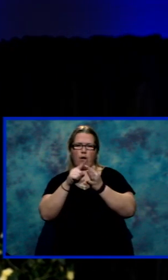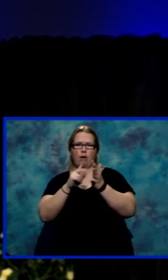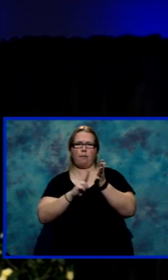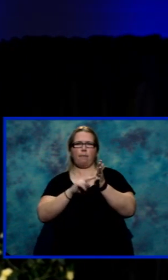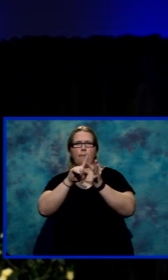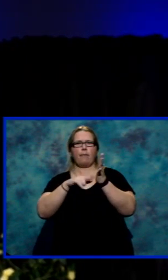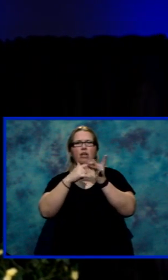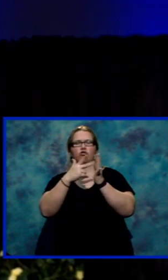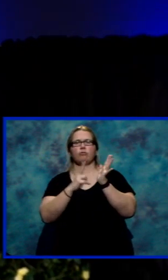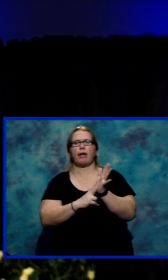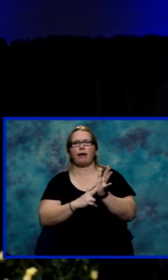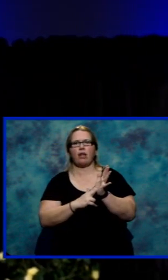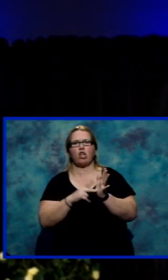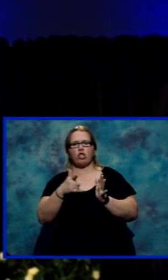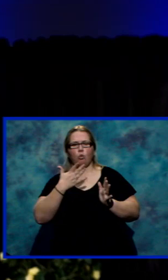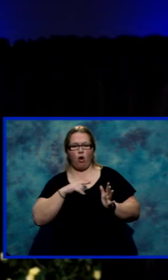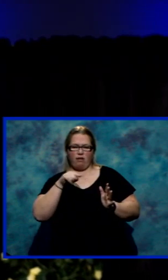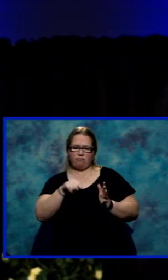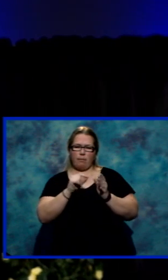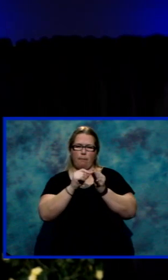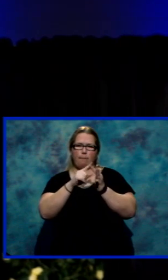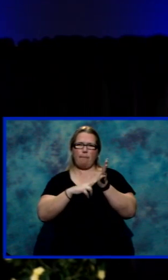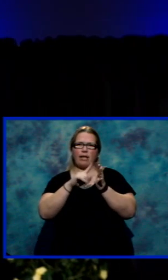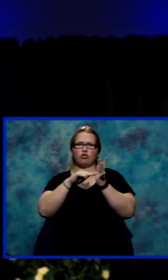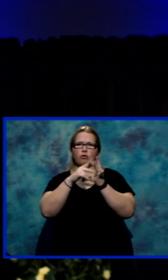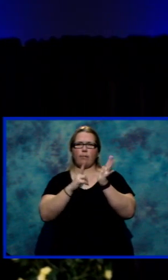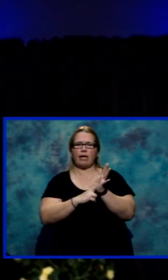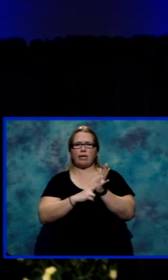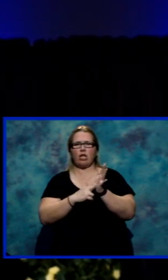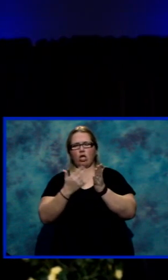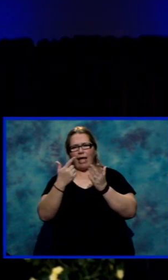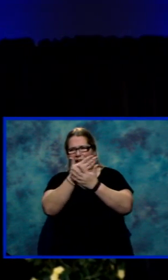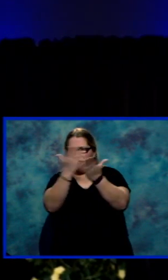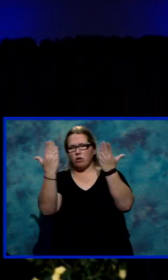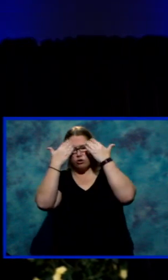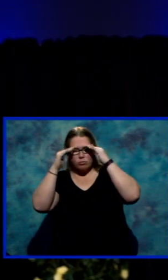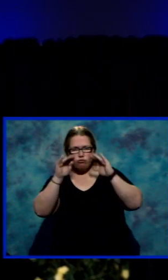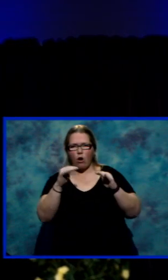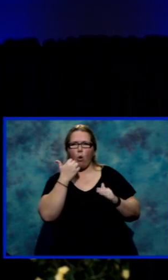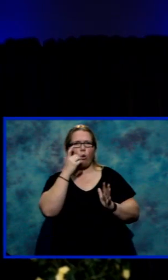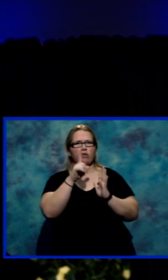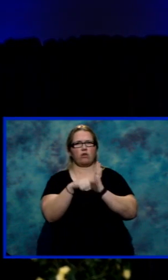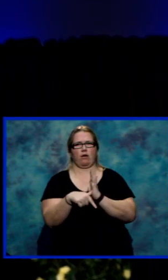she wanted Benjamin and everybody to be reminded day in and day out